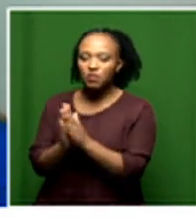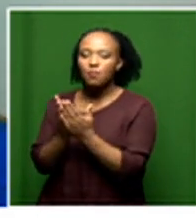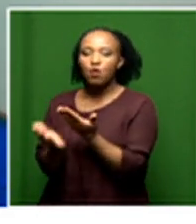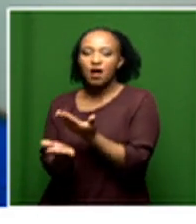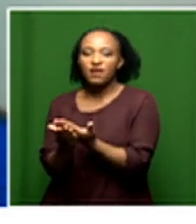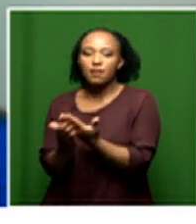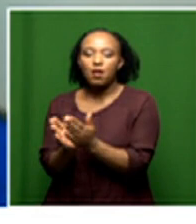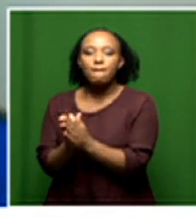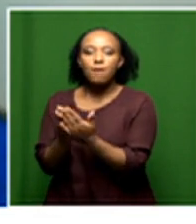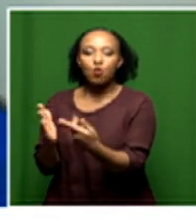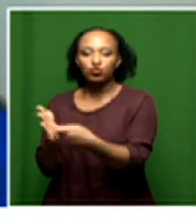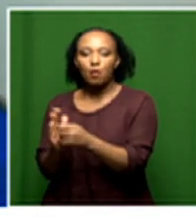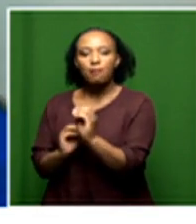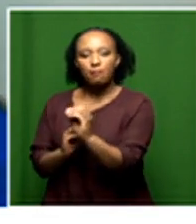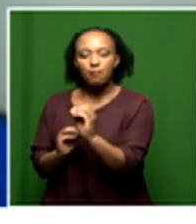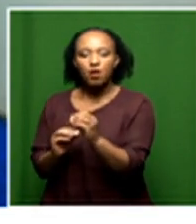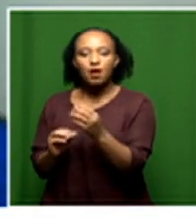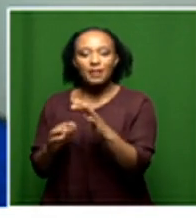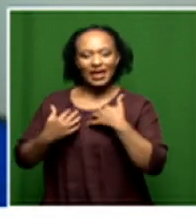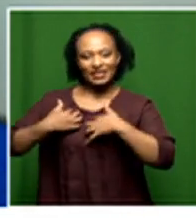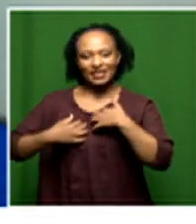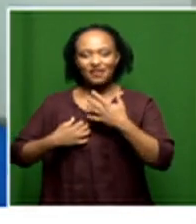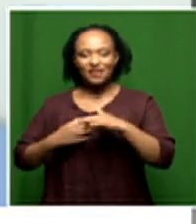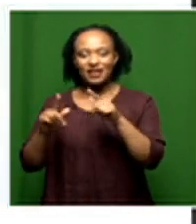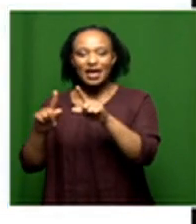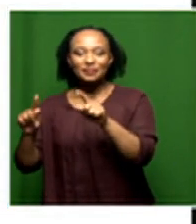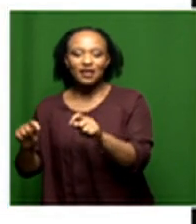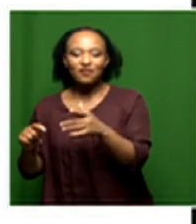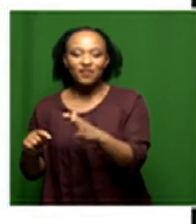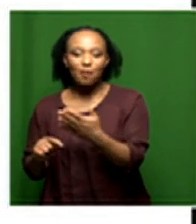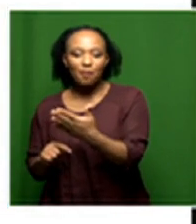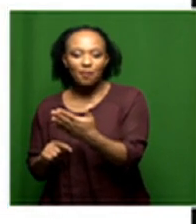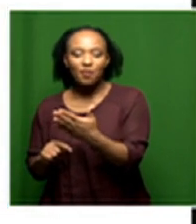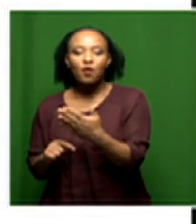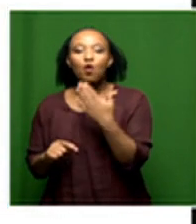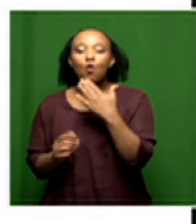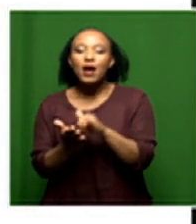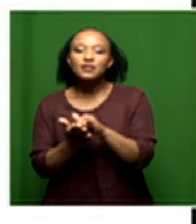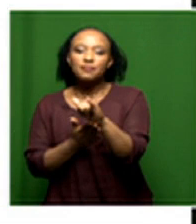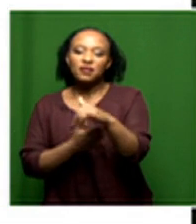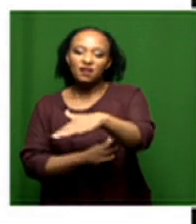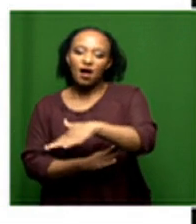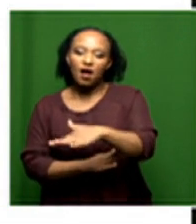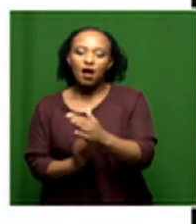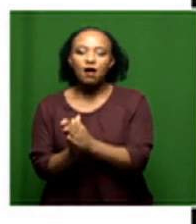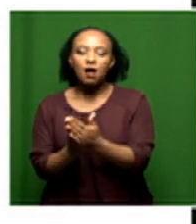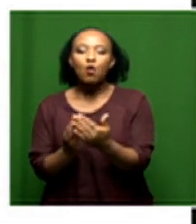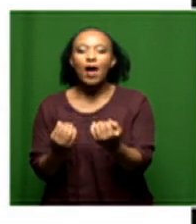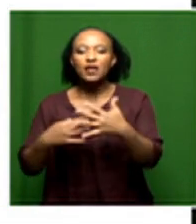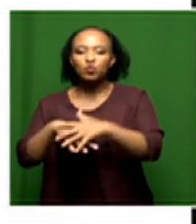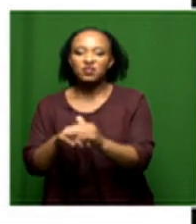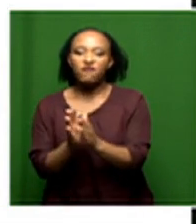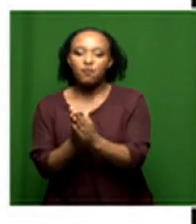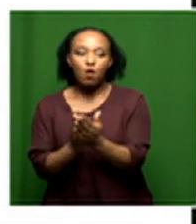available in the bookstores. I was very excited to see it was in Cape Town Departures Terminal at Exclusive Books. Okay. Saw a picture of that the other